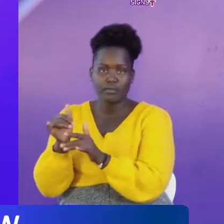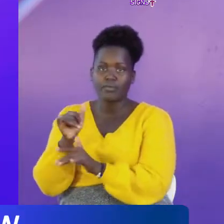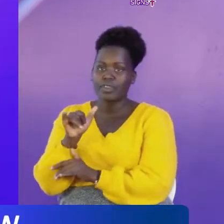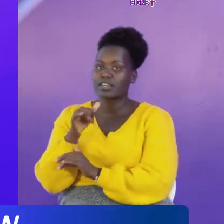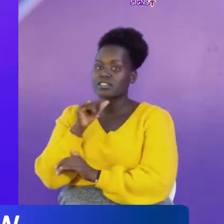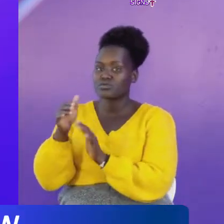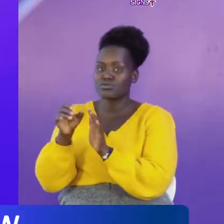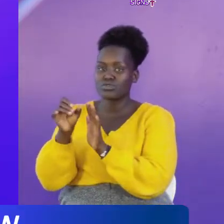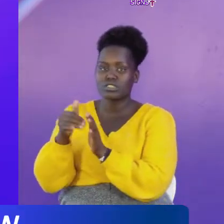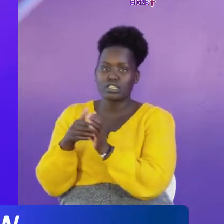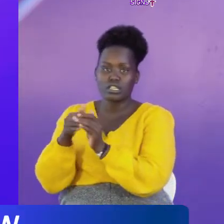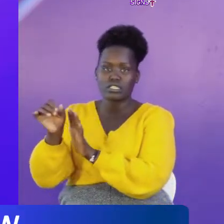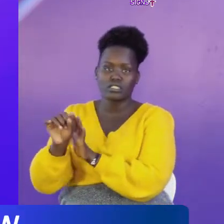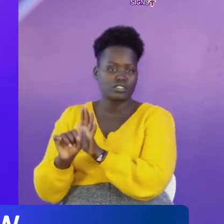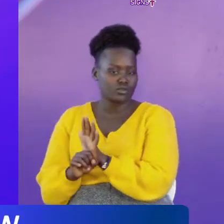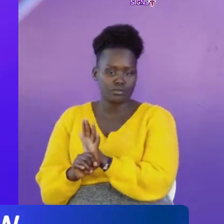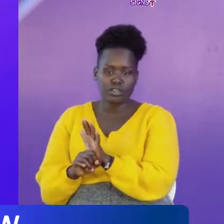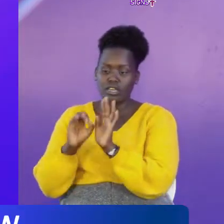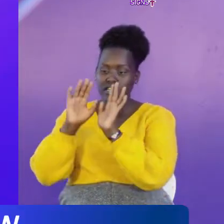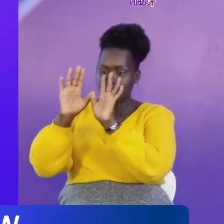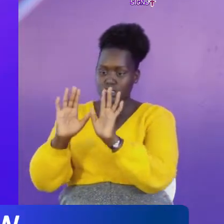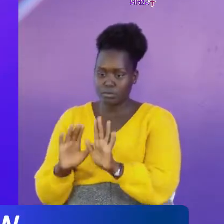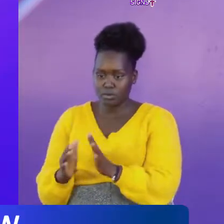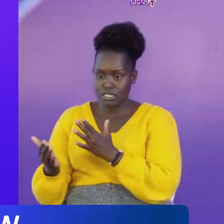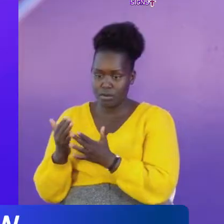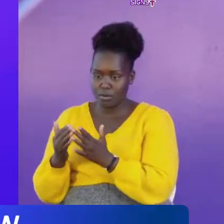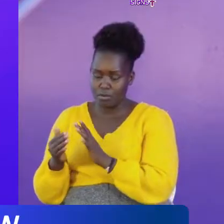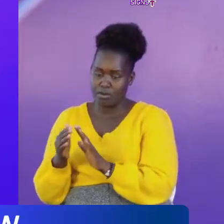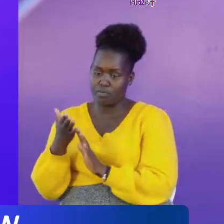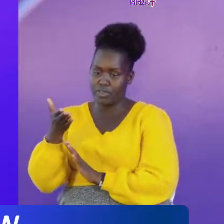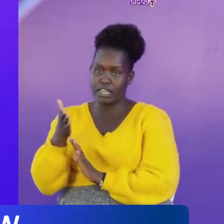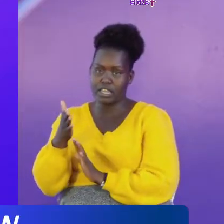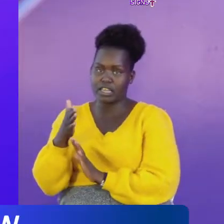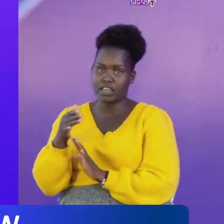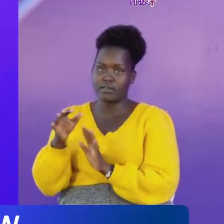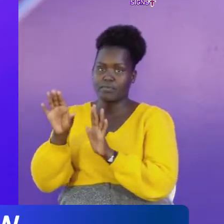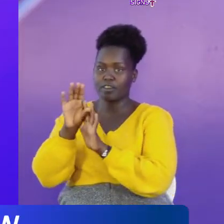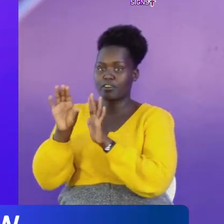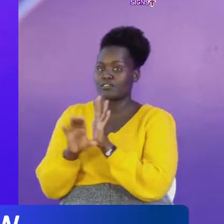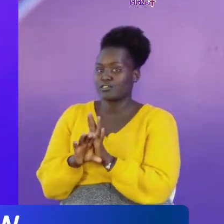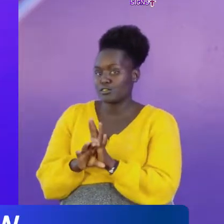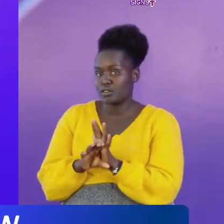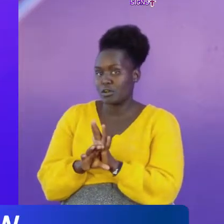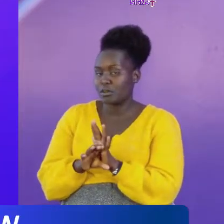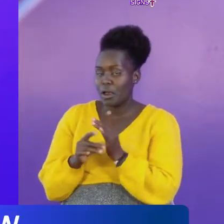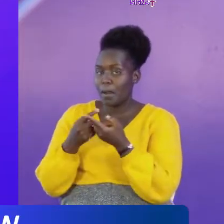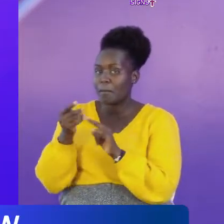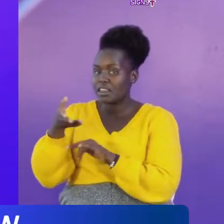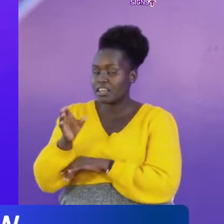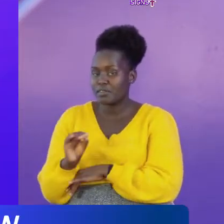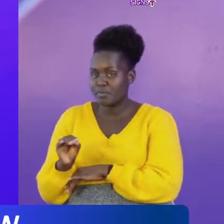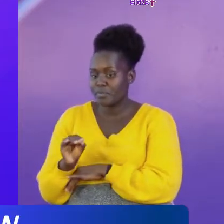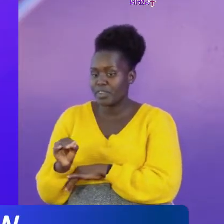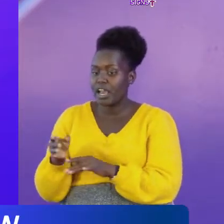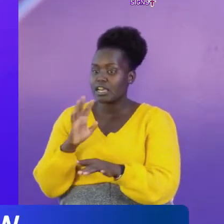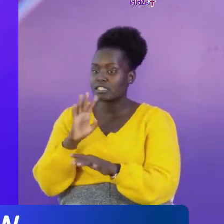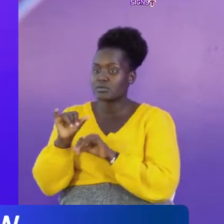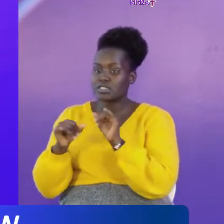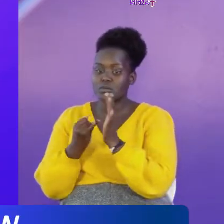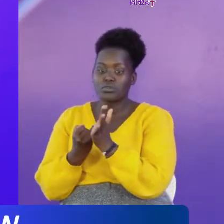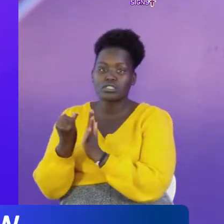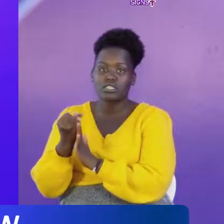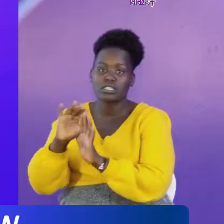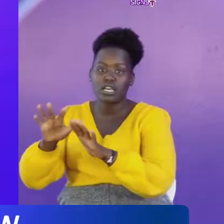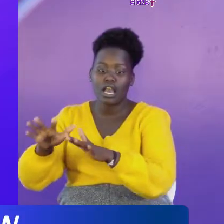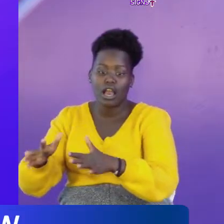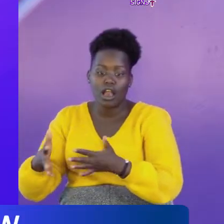The ability to move the crowd. If it was important, it would have been in the Constitution. It's not in the Constitution. The Constitution talks about integrity. Yeah. You know, how